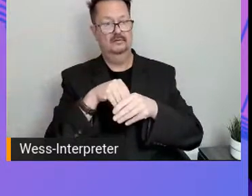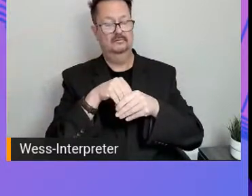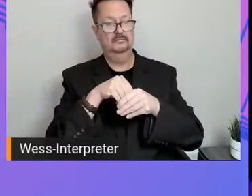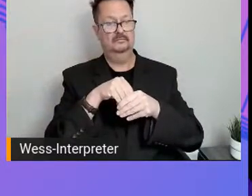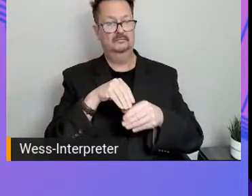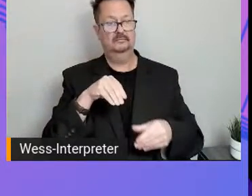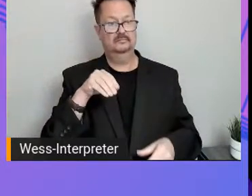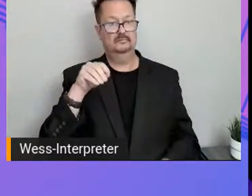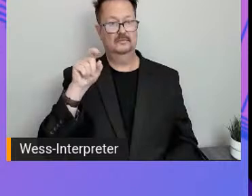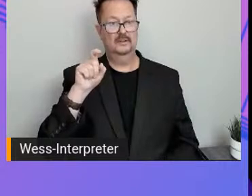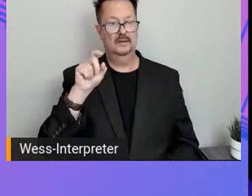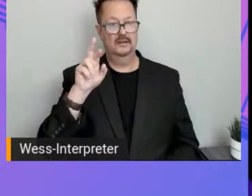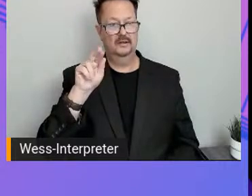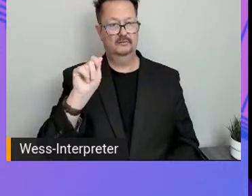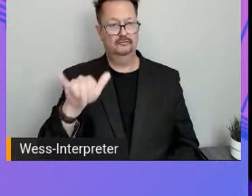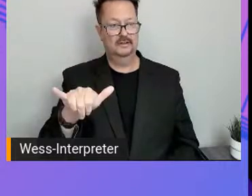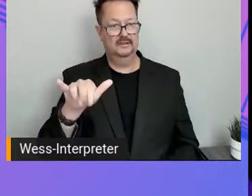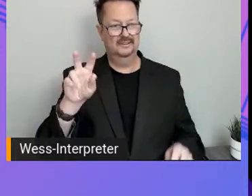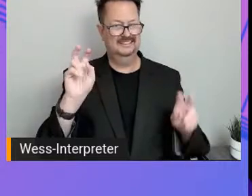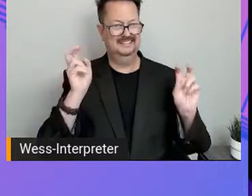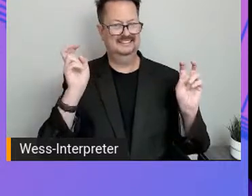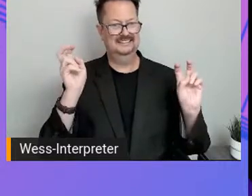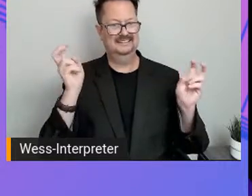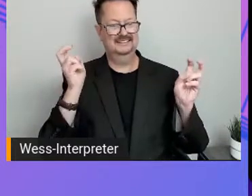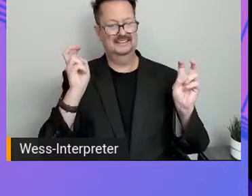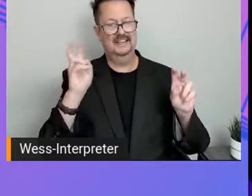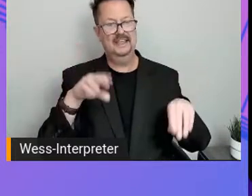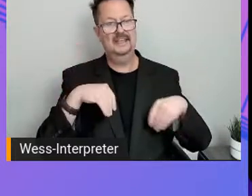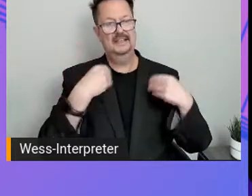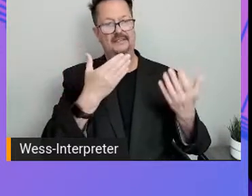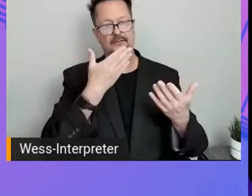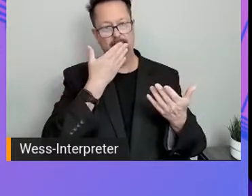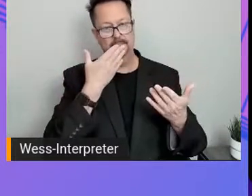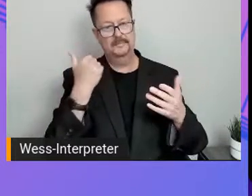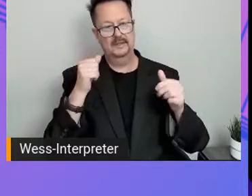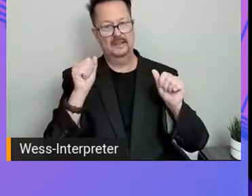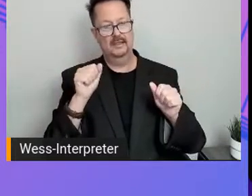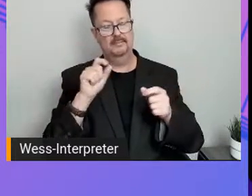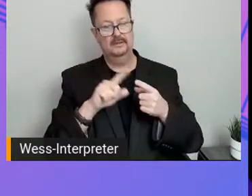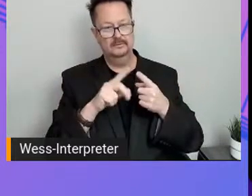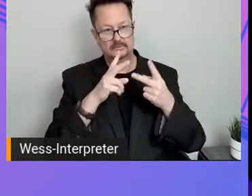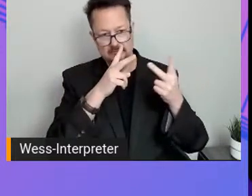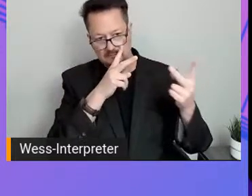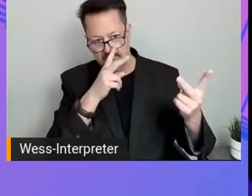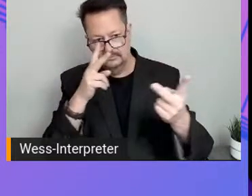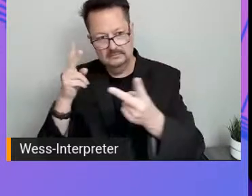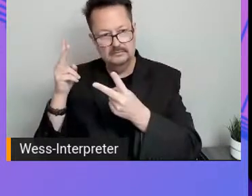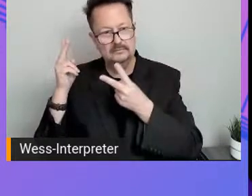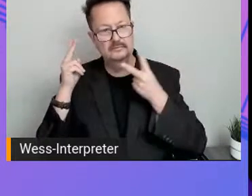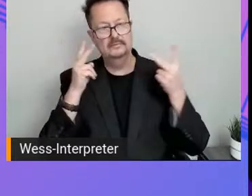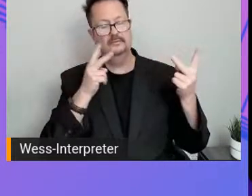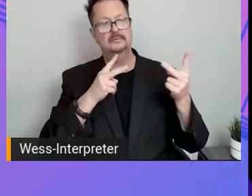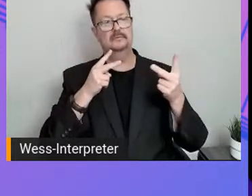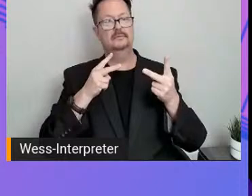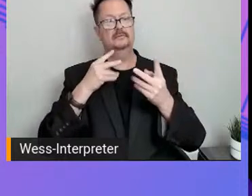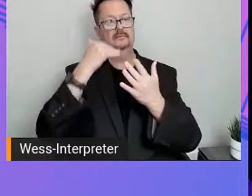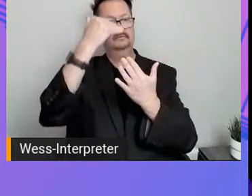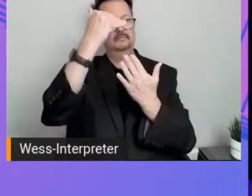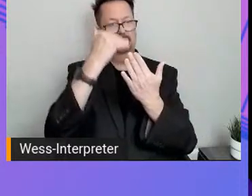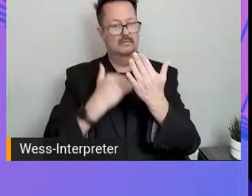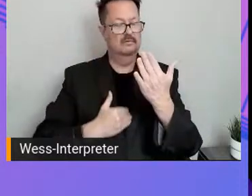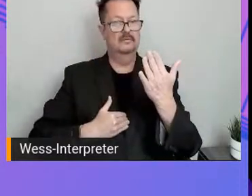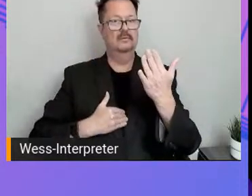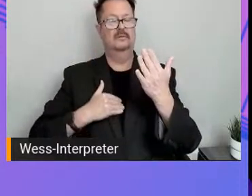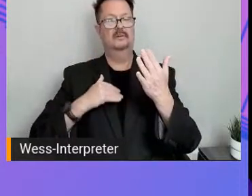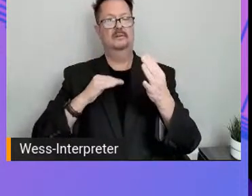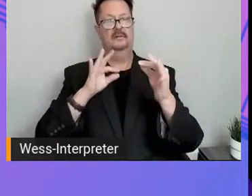that gives you is it gives you better capability to view your application traces, fine-tuning your performance,